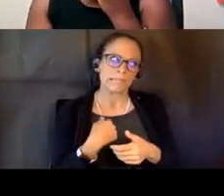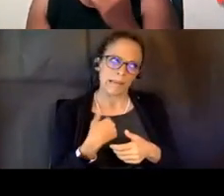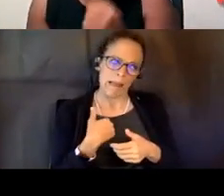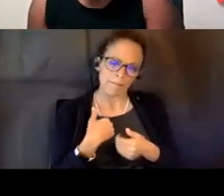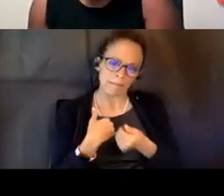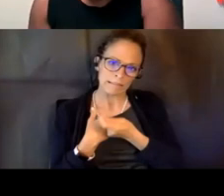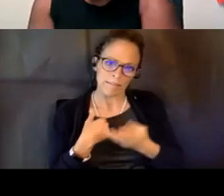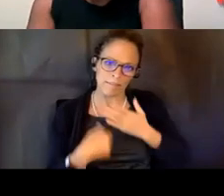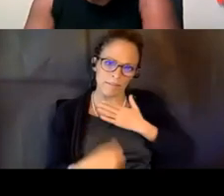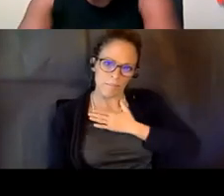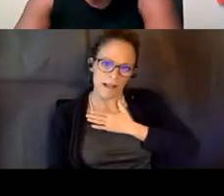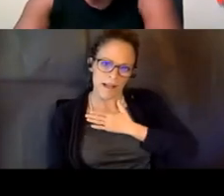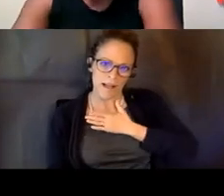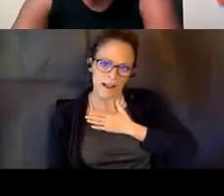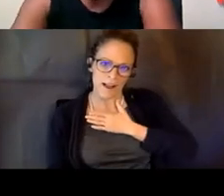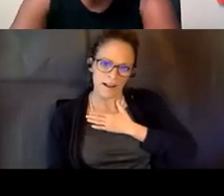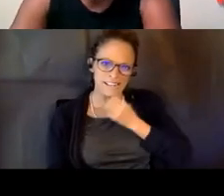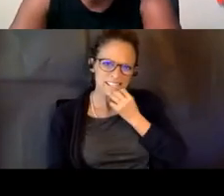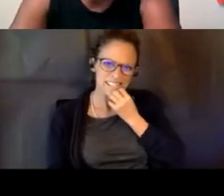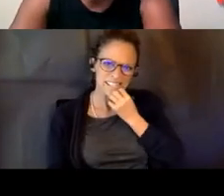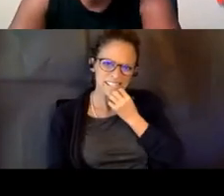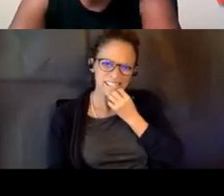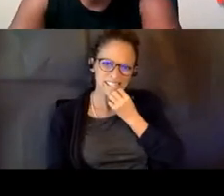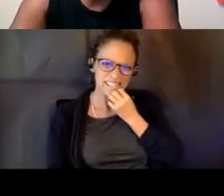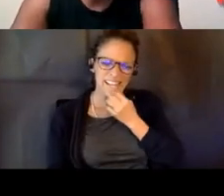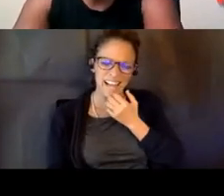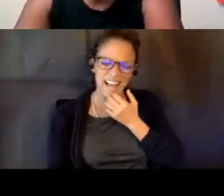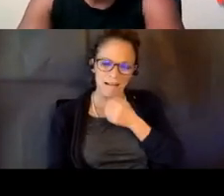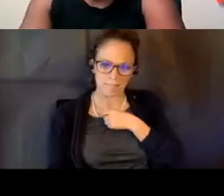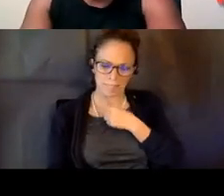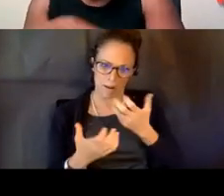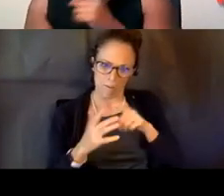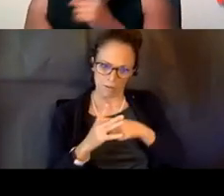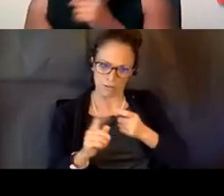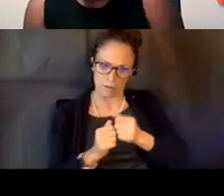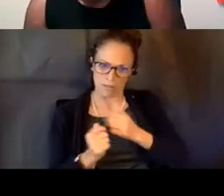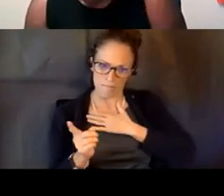of my own, and I want to start with one of those. And sure.